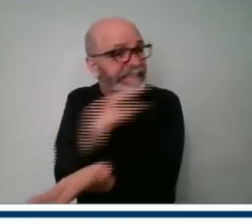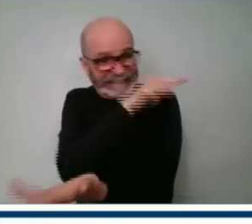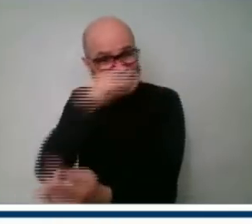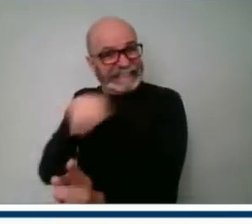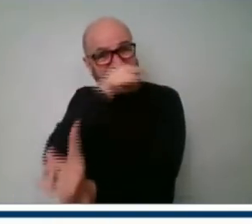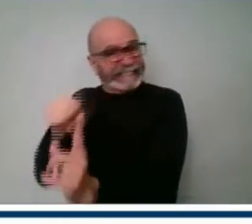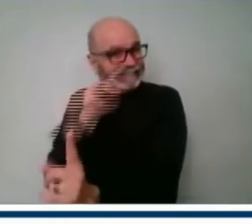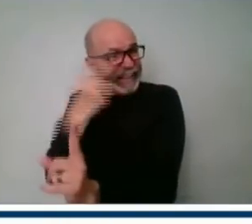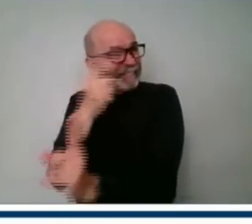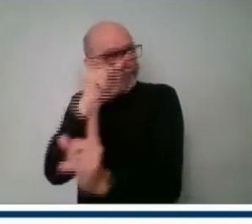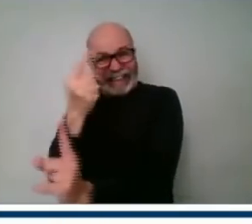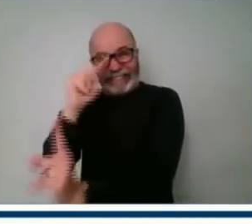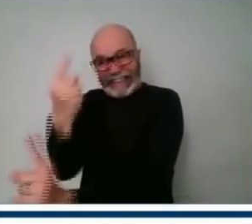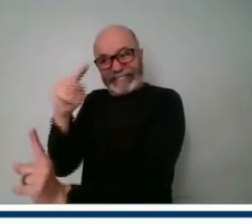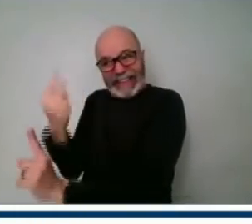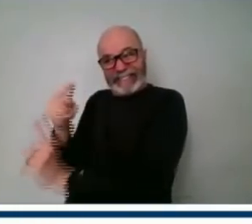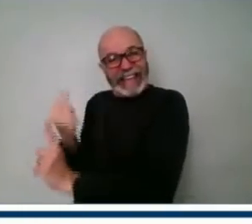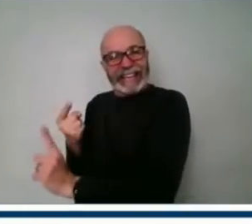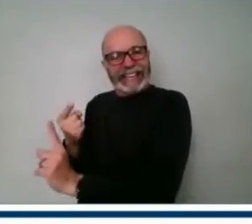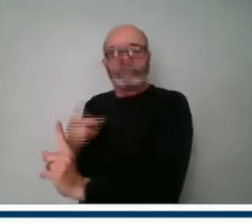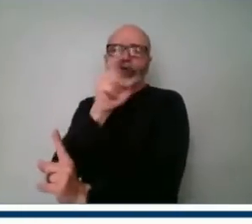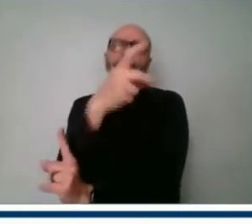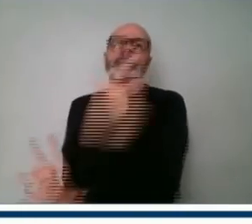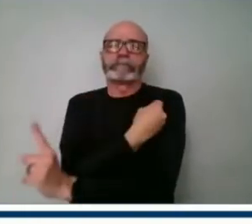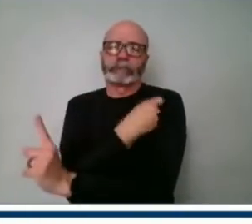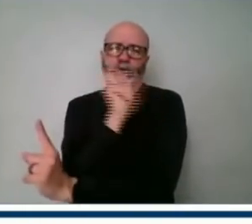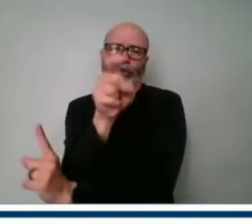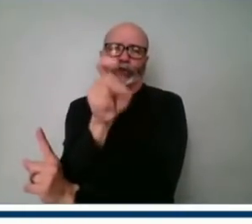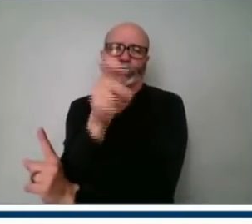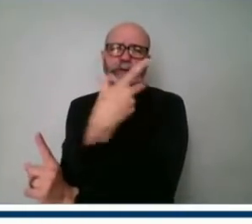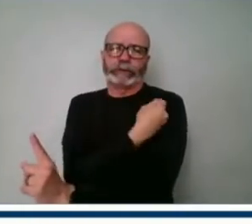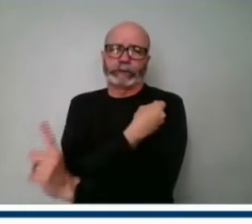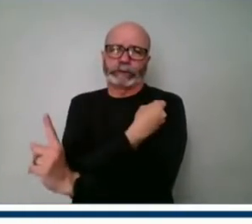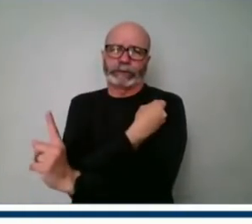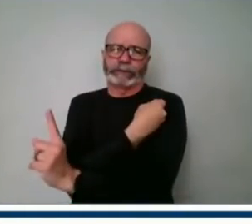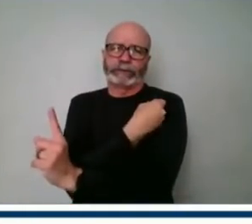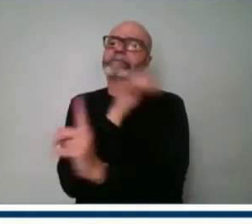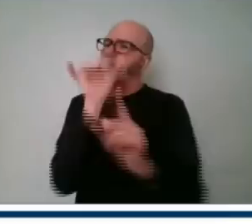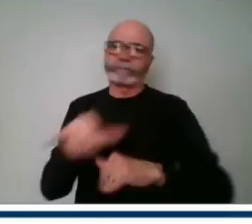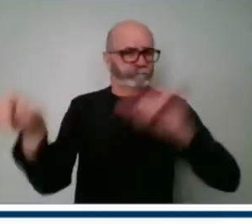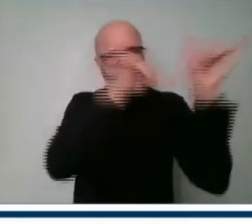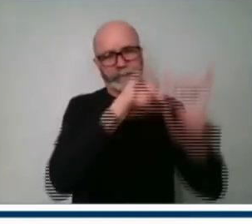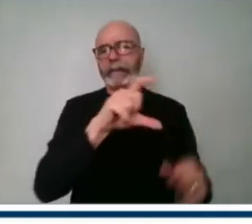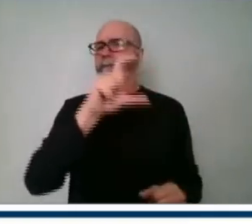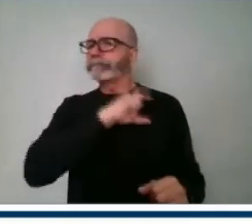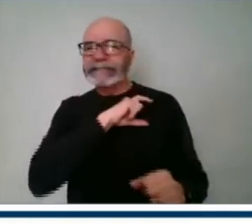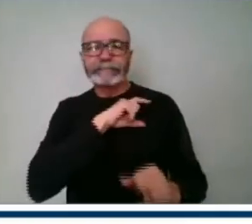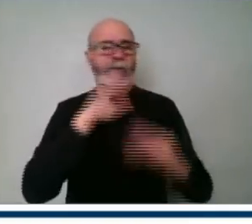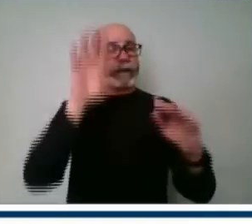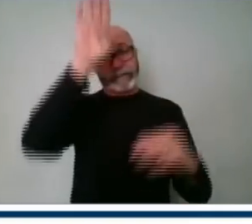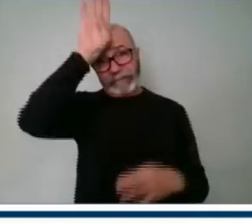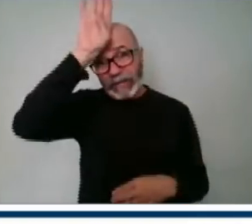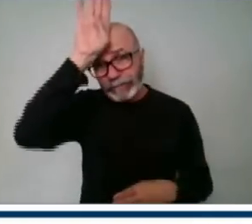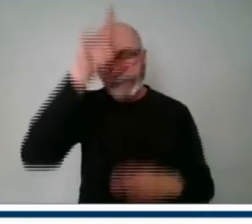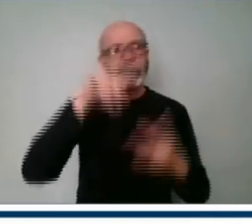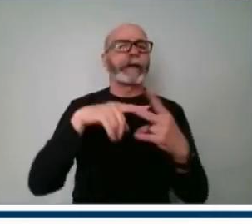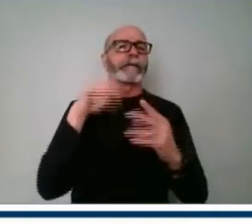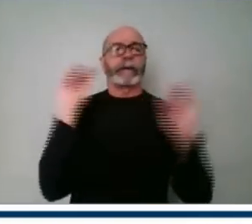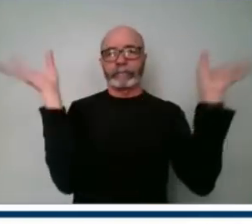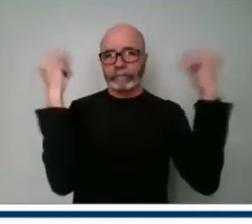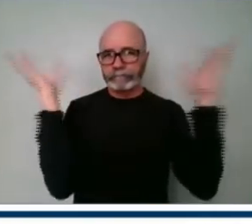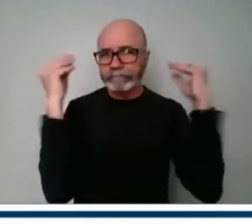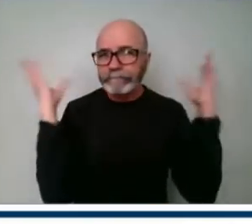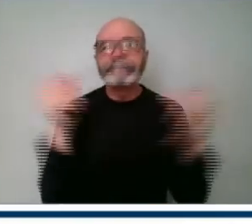whether they're police, fire, paramedics, are going to be treated the same in terms of their access to vaccination. Halifax Examiner, Tim